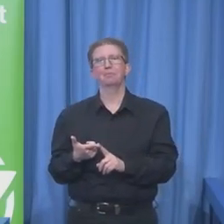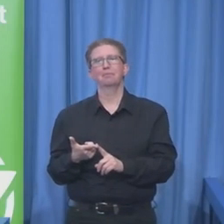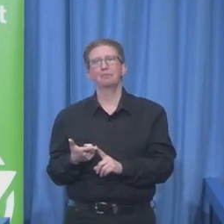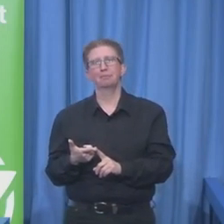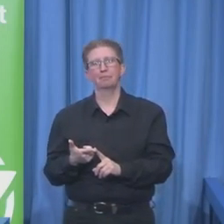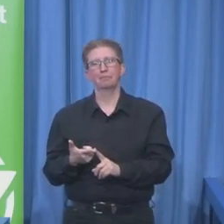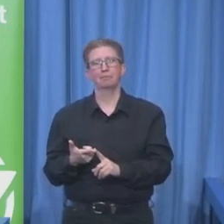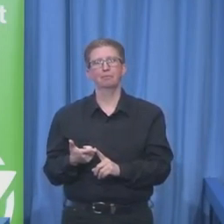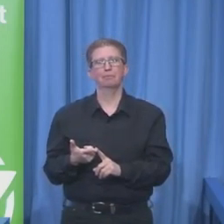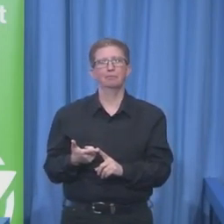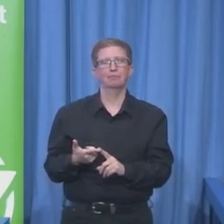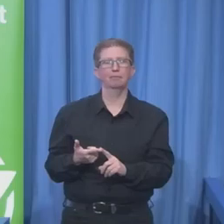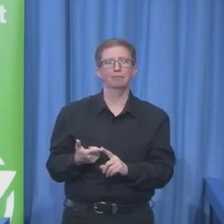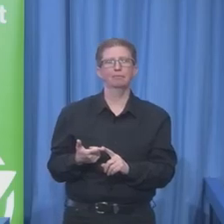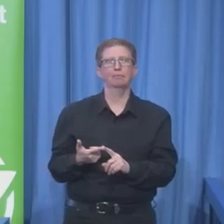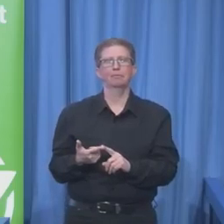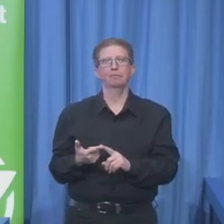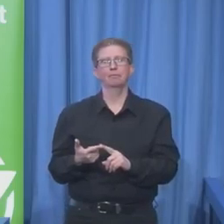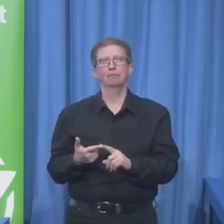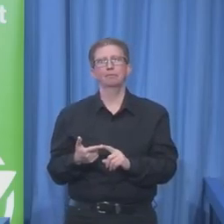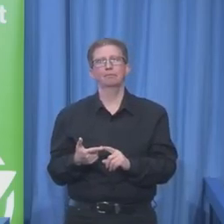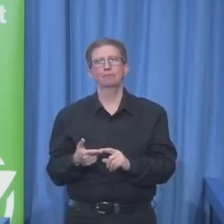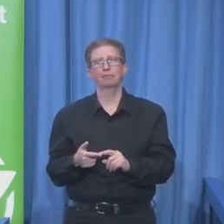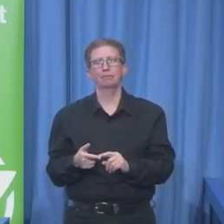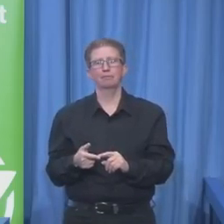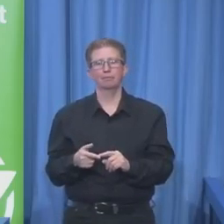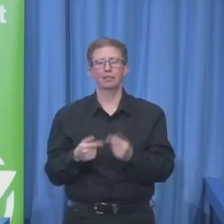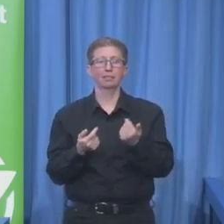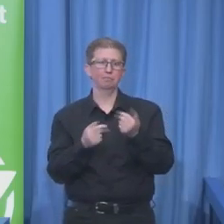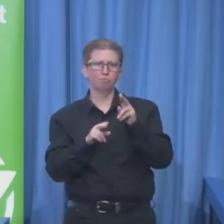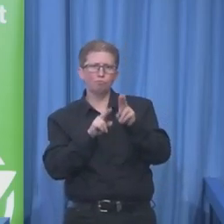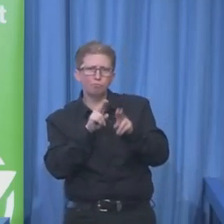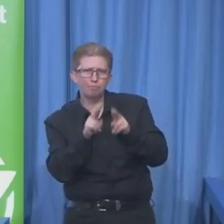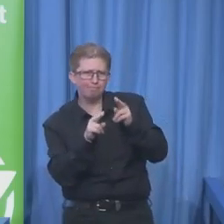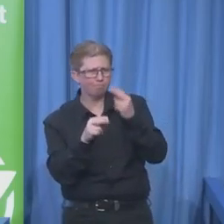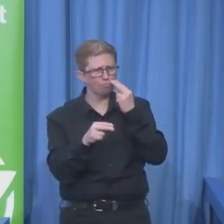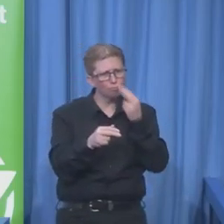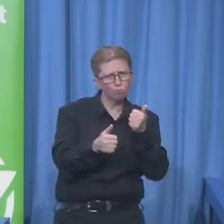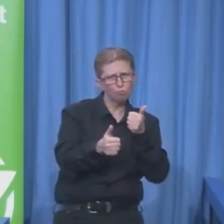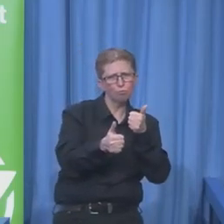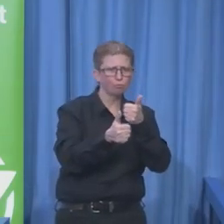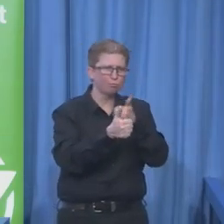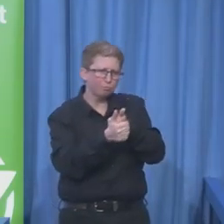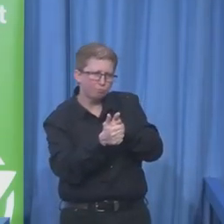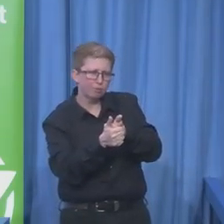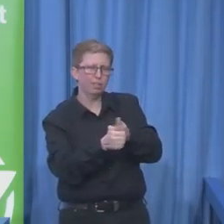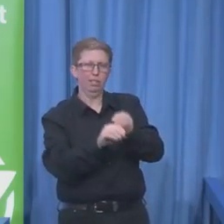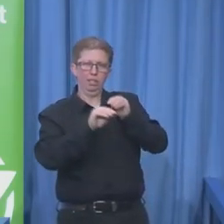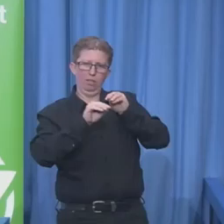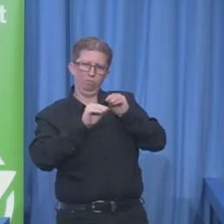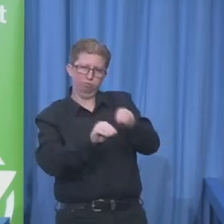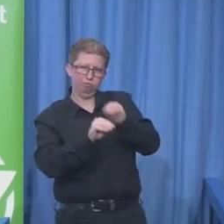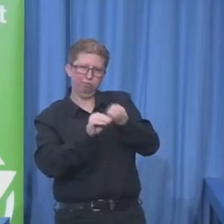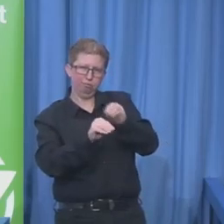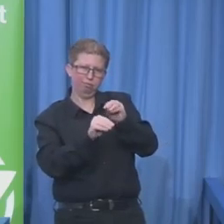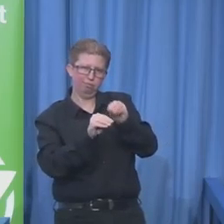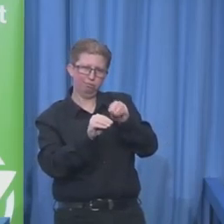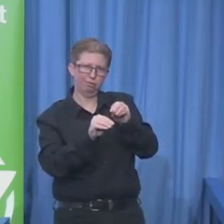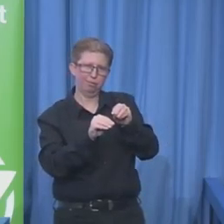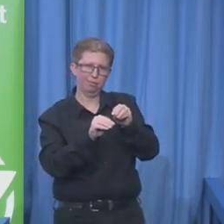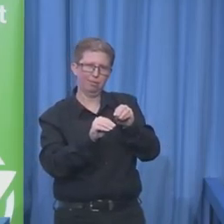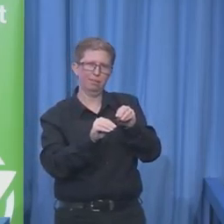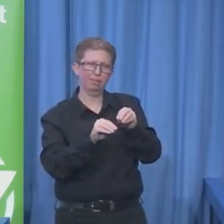There is a direct contact person in every company. This is a person